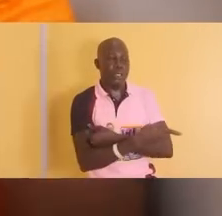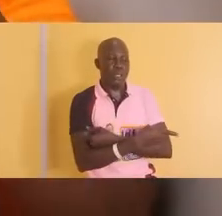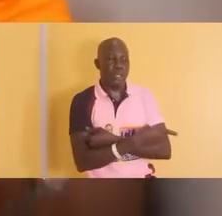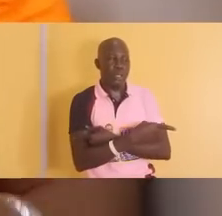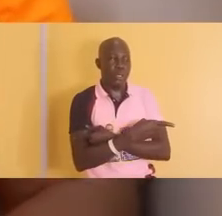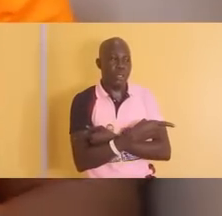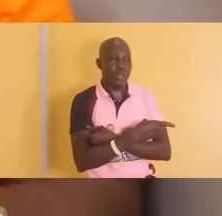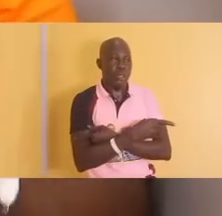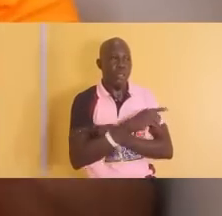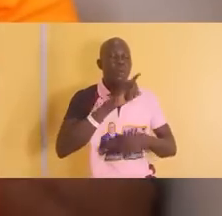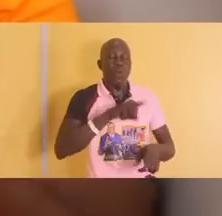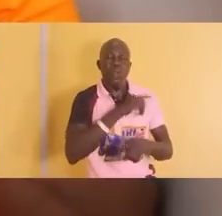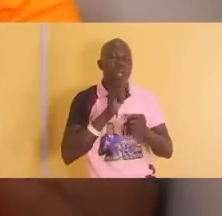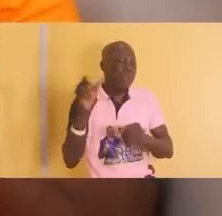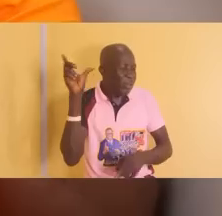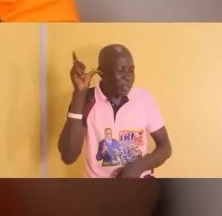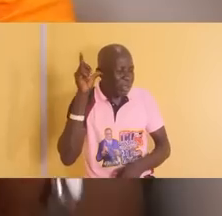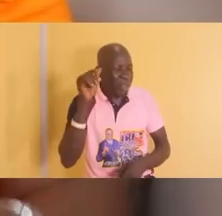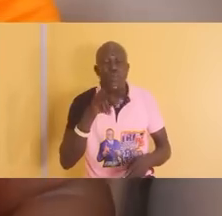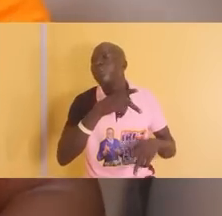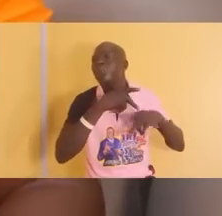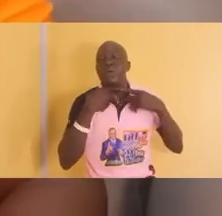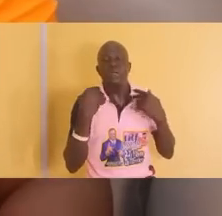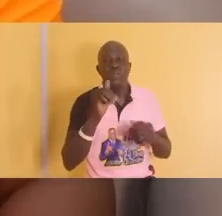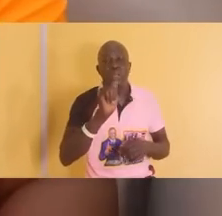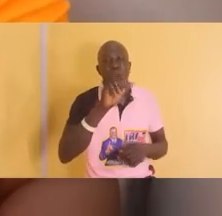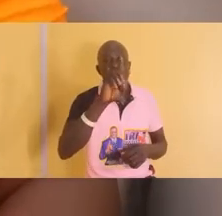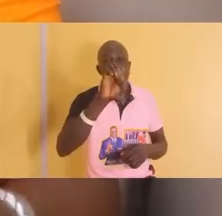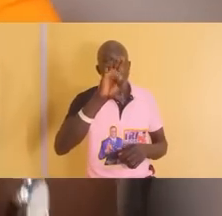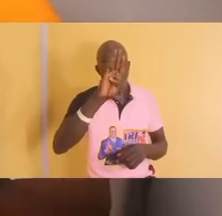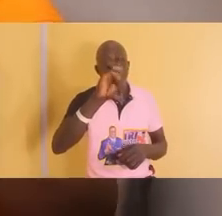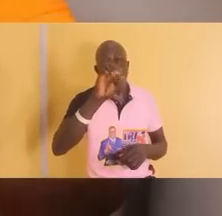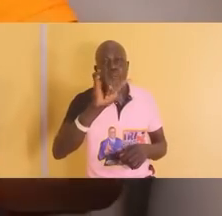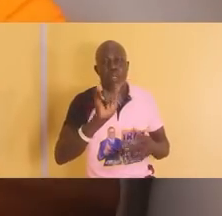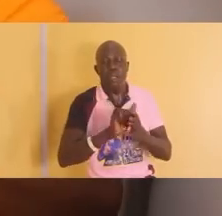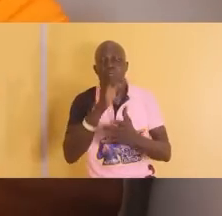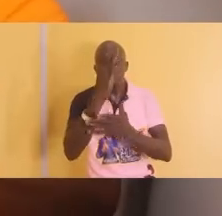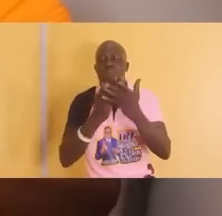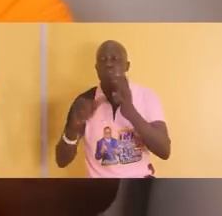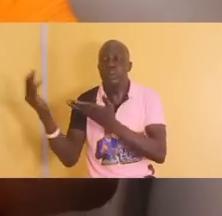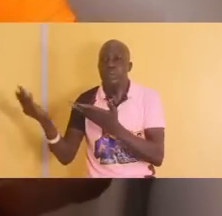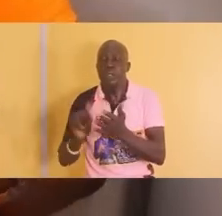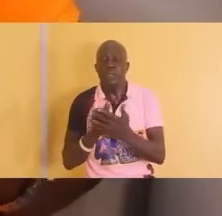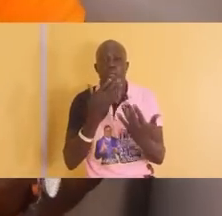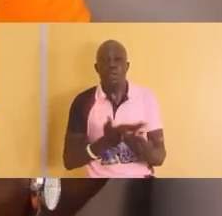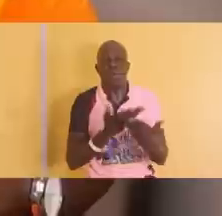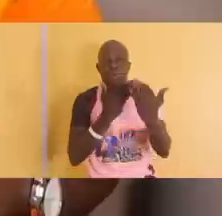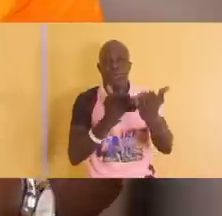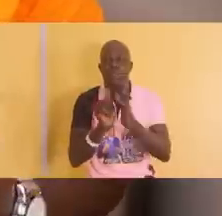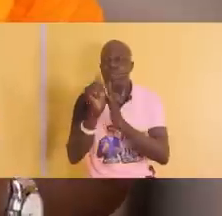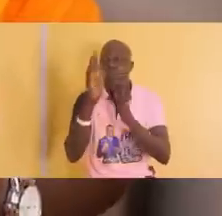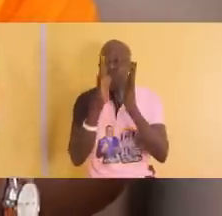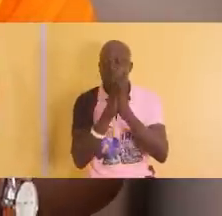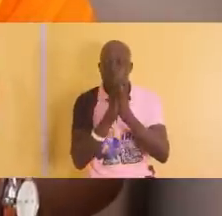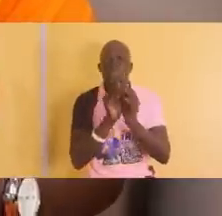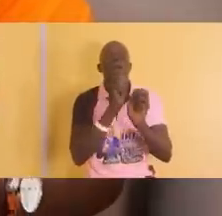day, when I do this to Baba Deboye, he will just say, somebody bring an offering. He prayed for